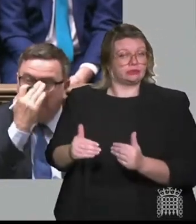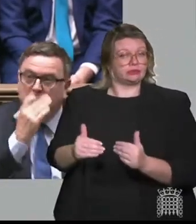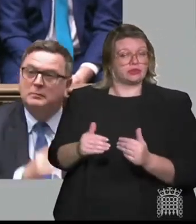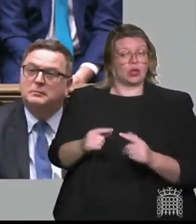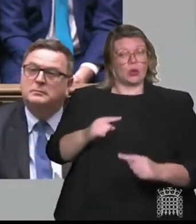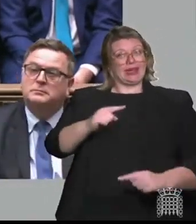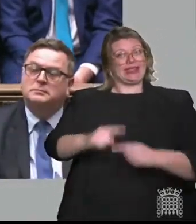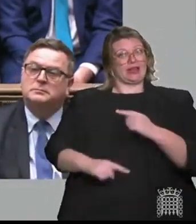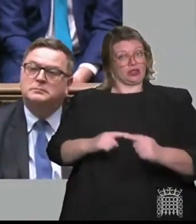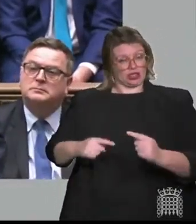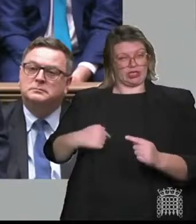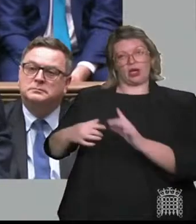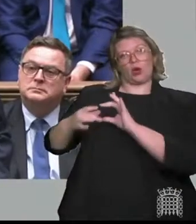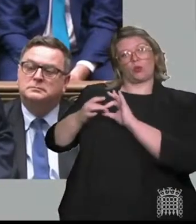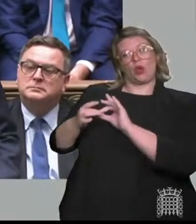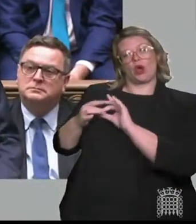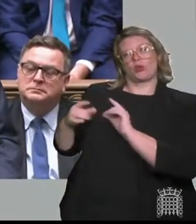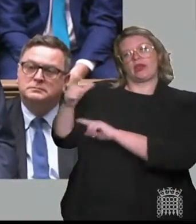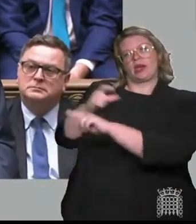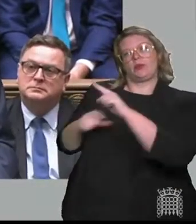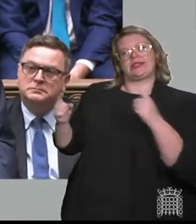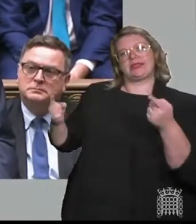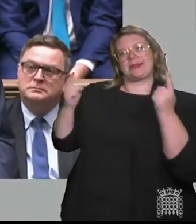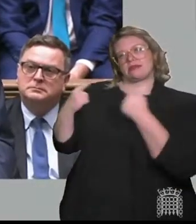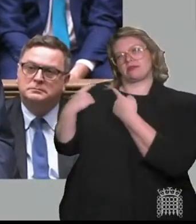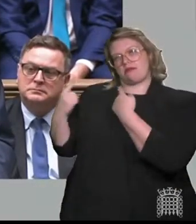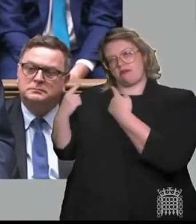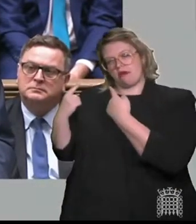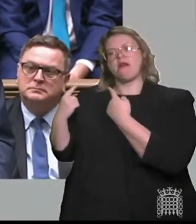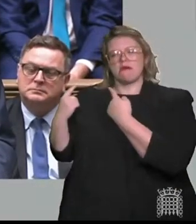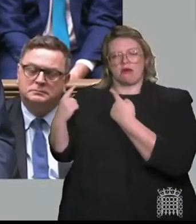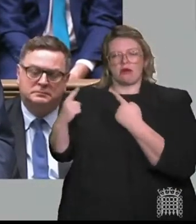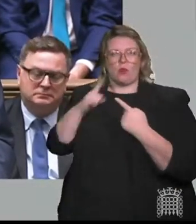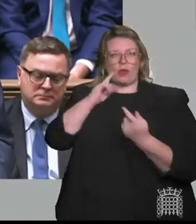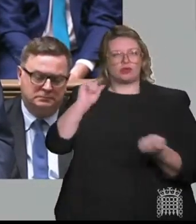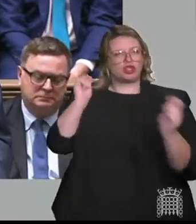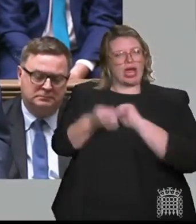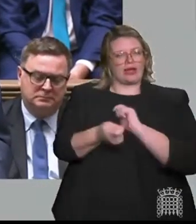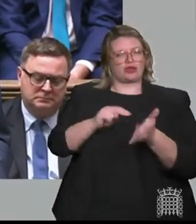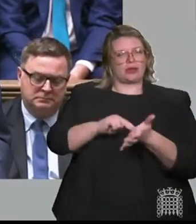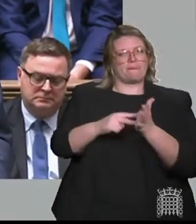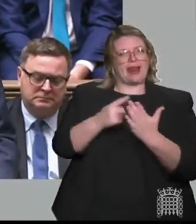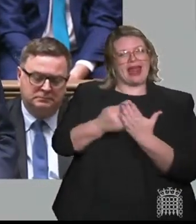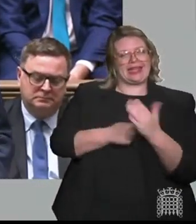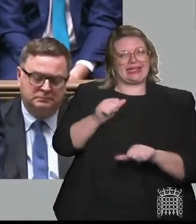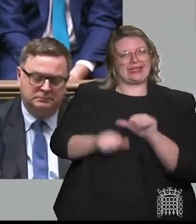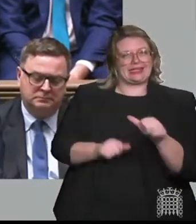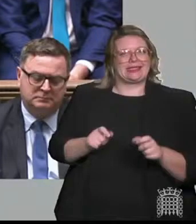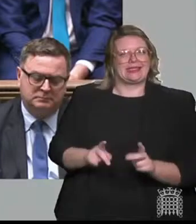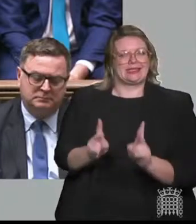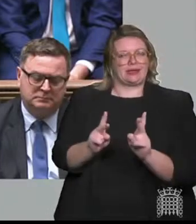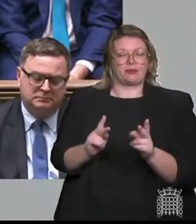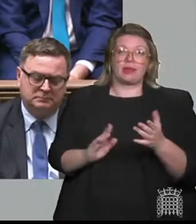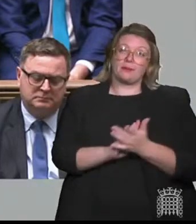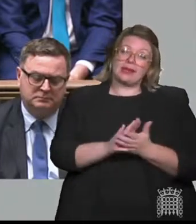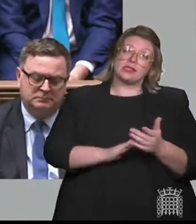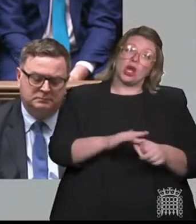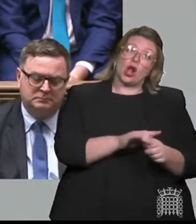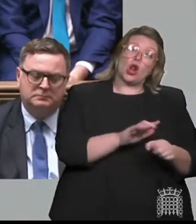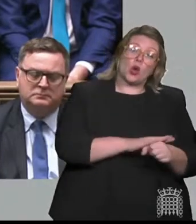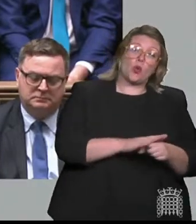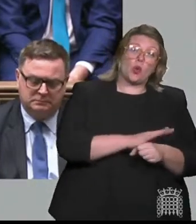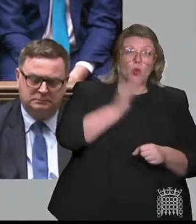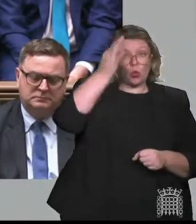year, working with the Community Secretary, I will reform the system to allow local authorities to recover the full costs of